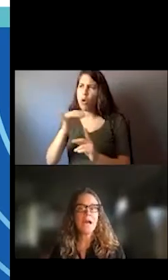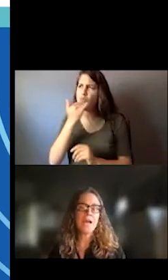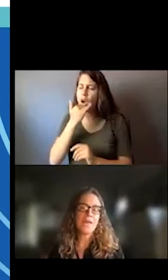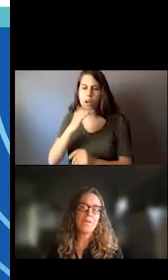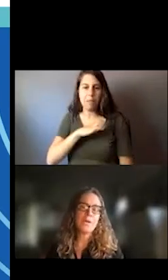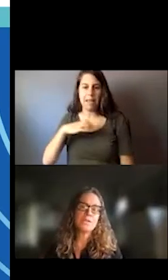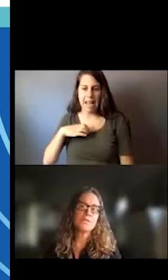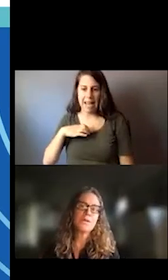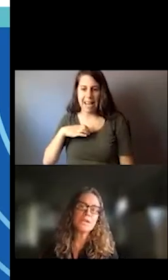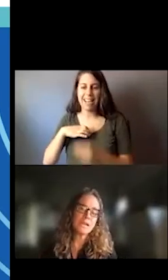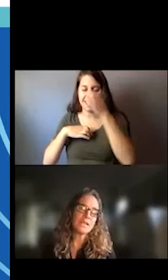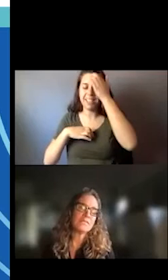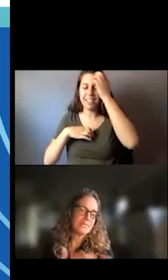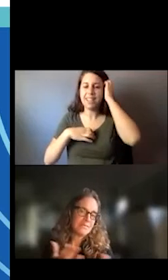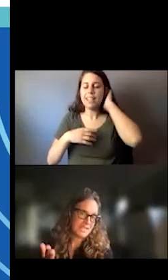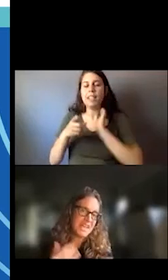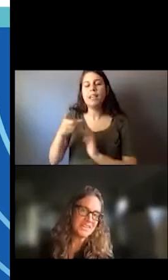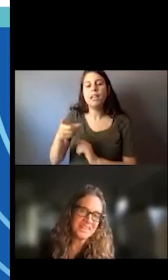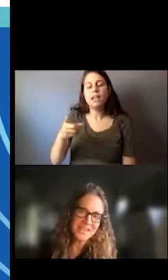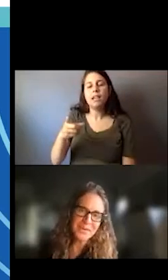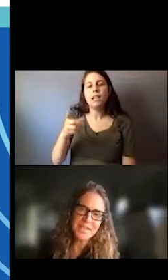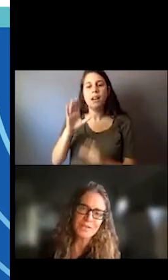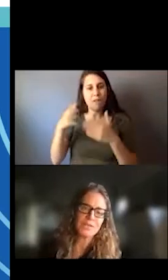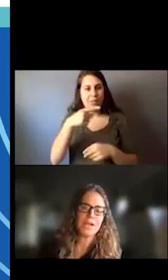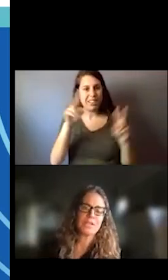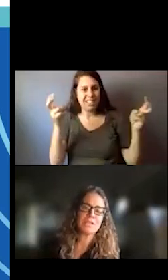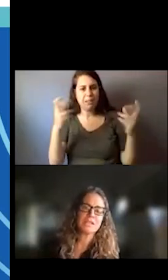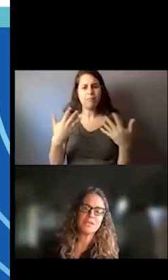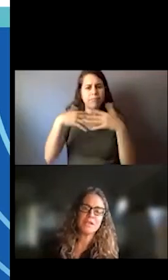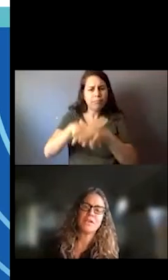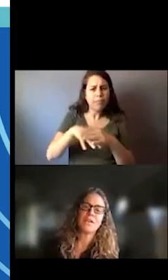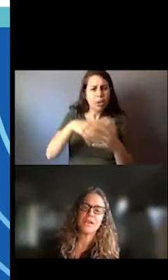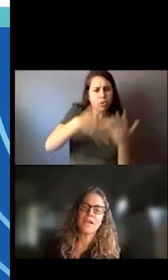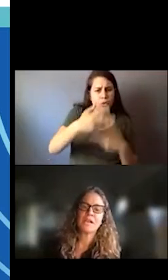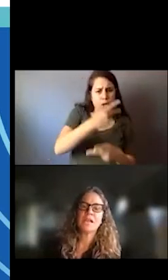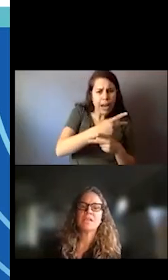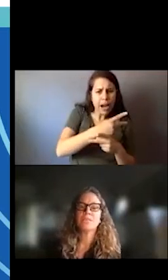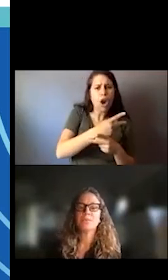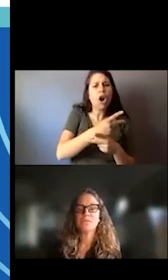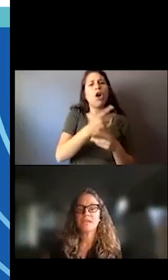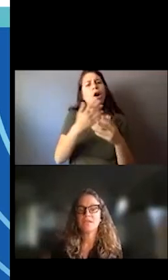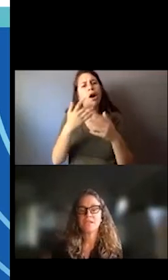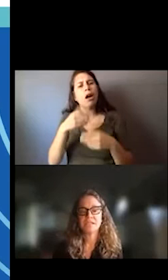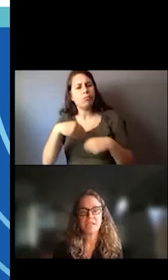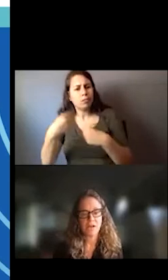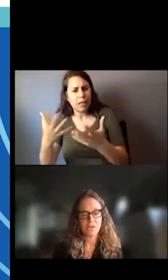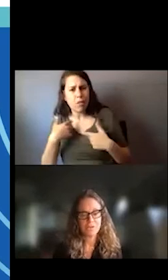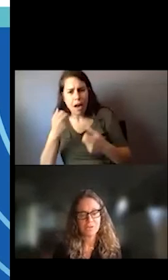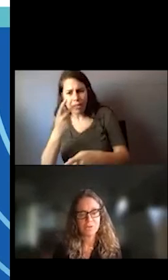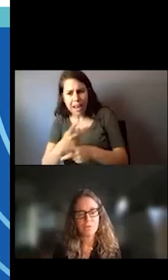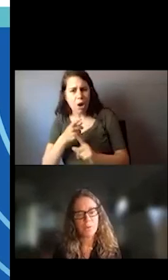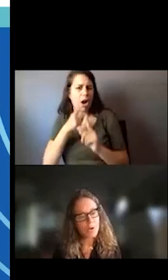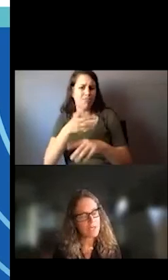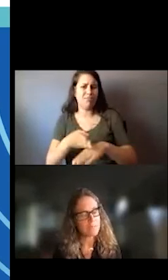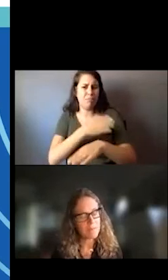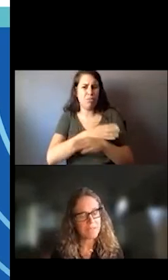committee that was focused on this title, Integrating Social Care into the Delivery of Healthcare to Improve the Nation's Health.